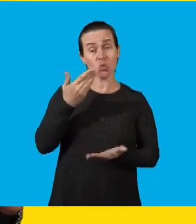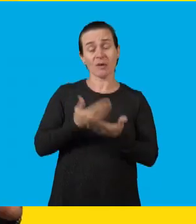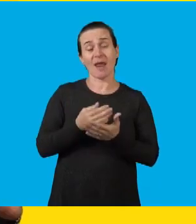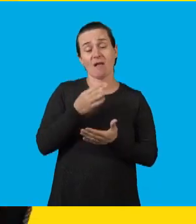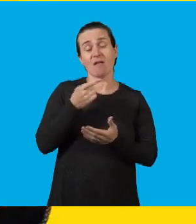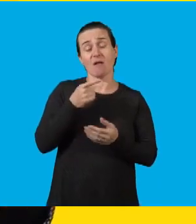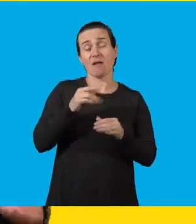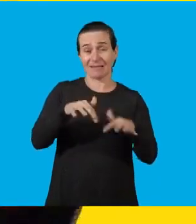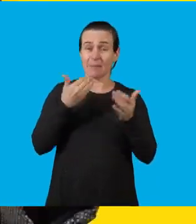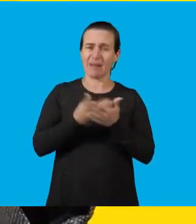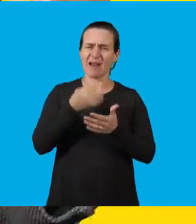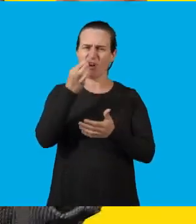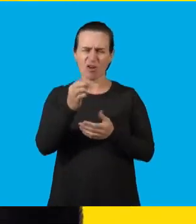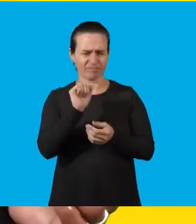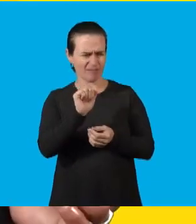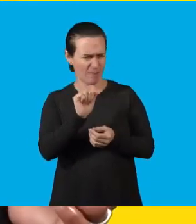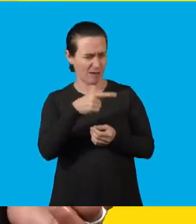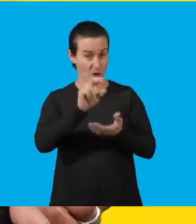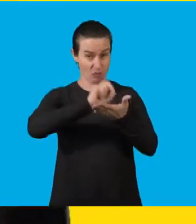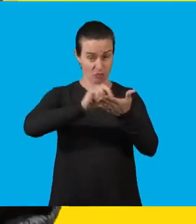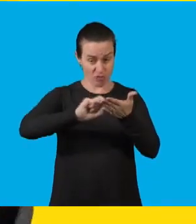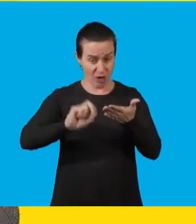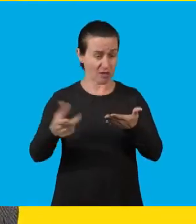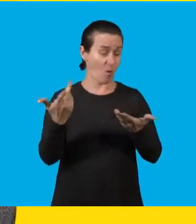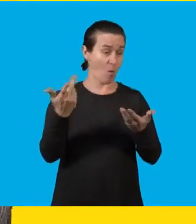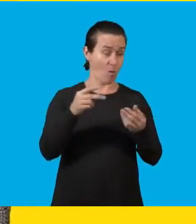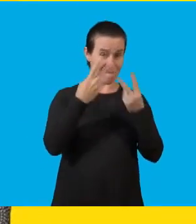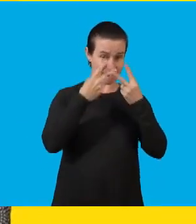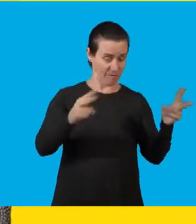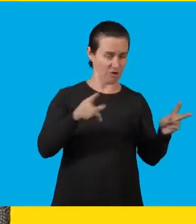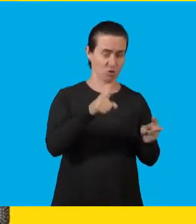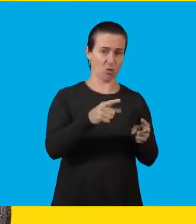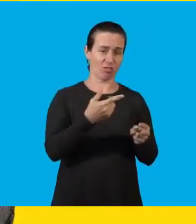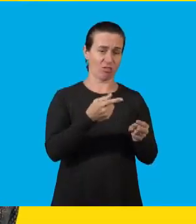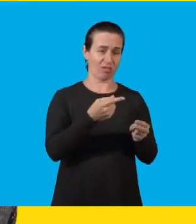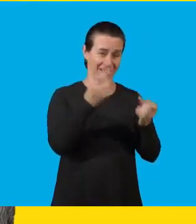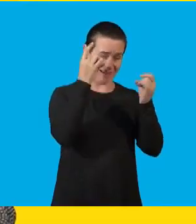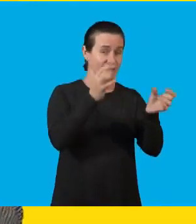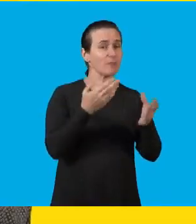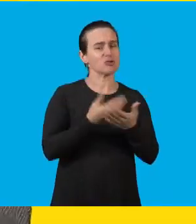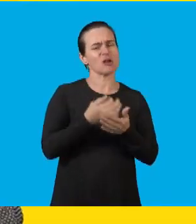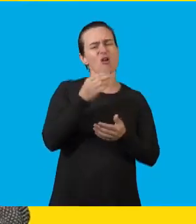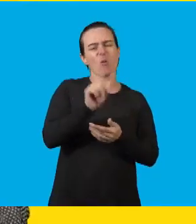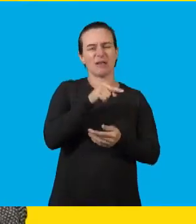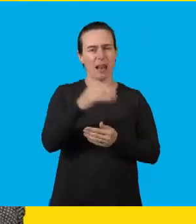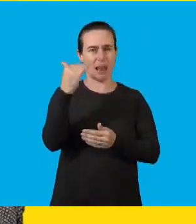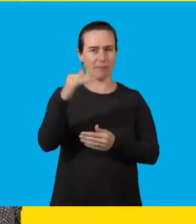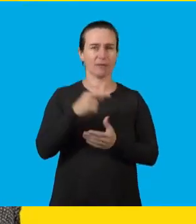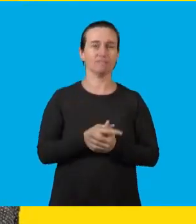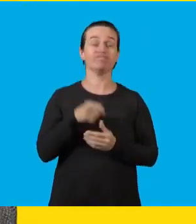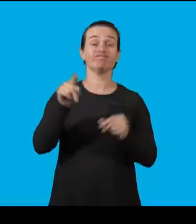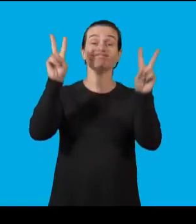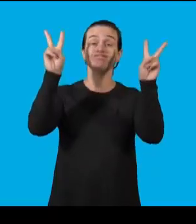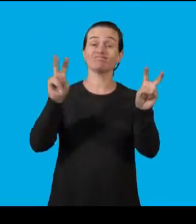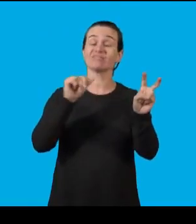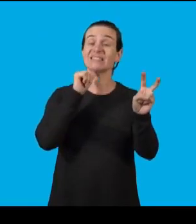asked limitations questions on textual sources or visual sources. So the